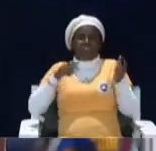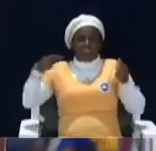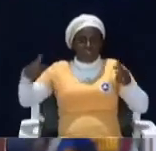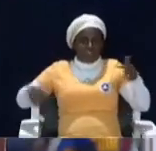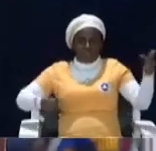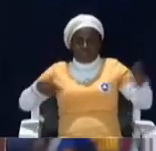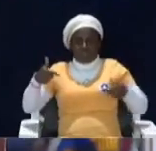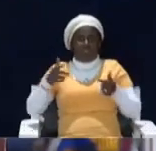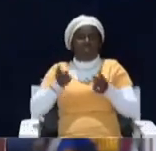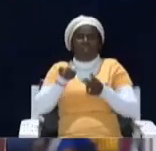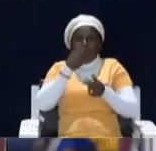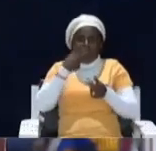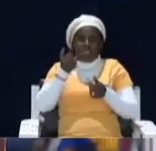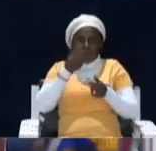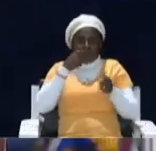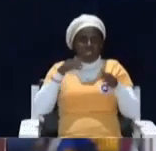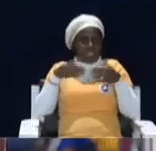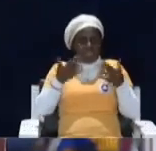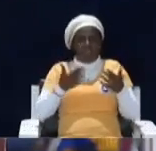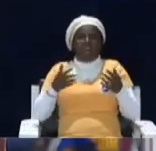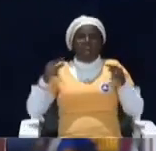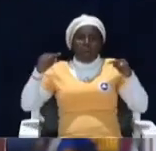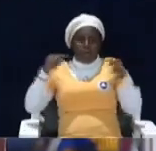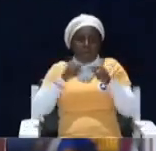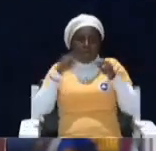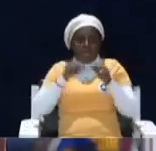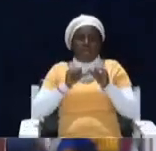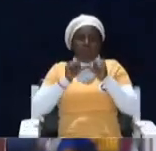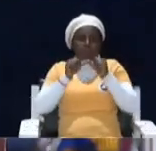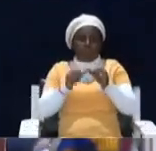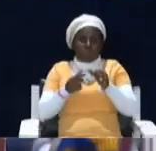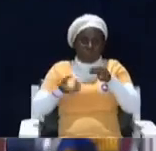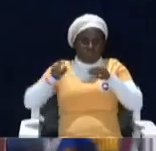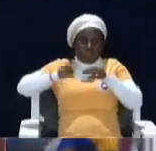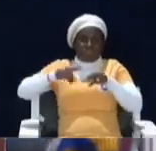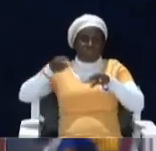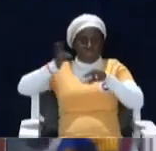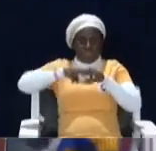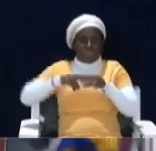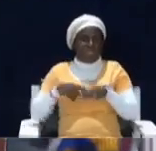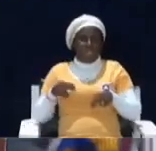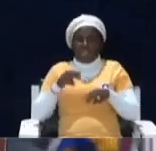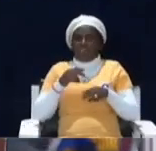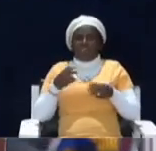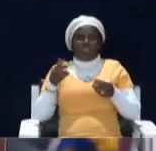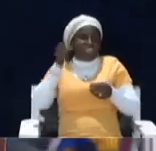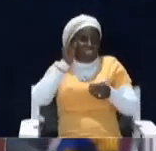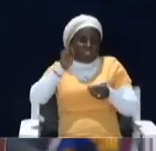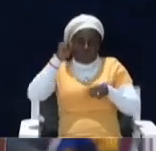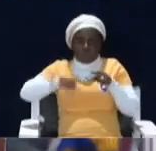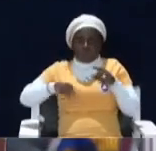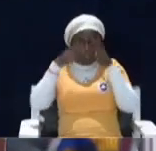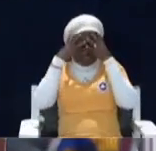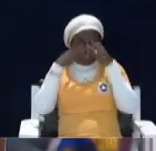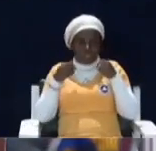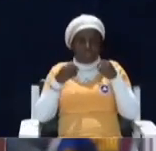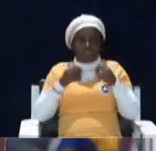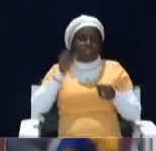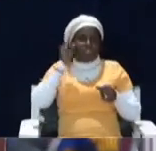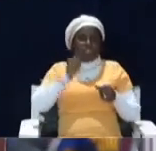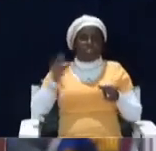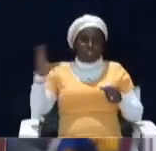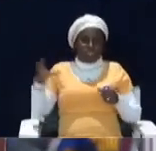was given, the pain increased, causing a sleepless night. She took the cloth